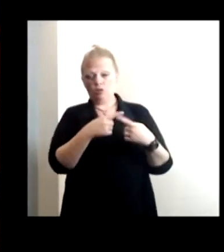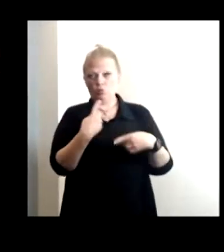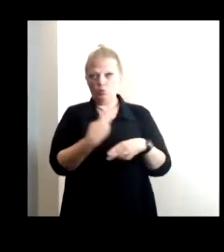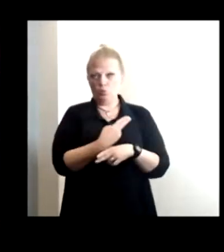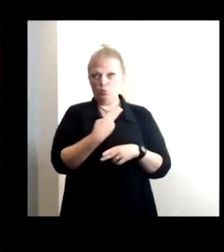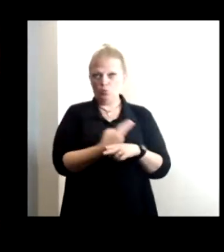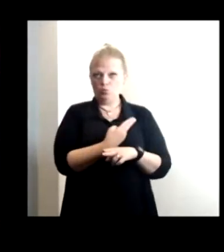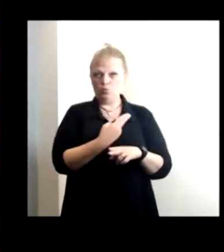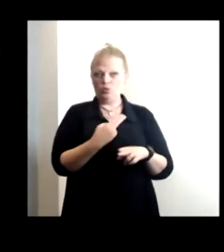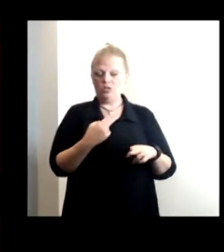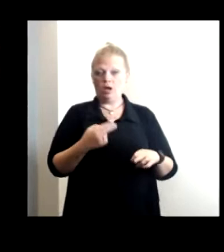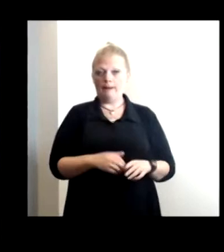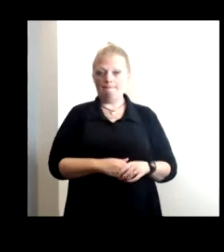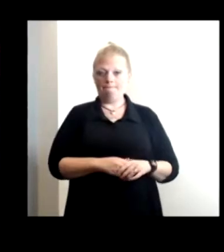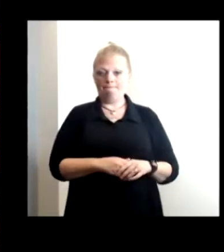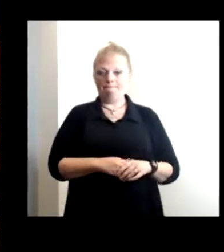the